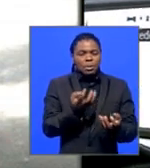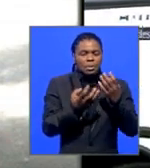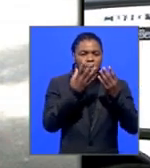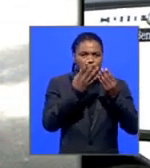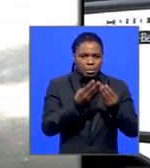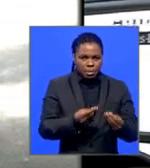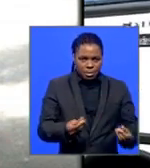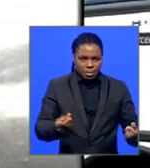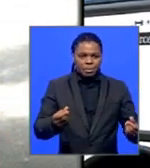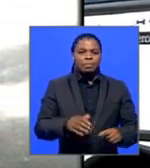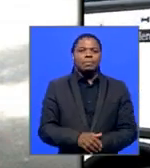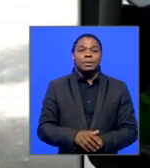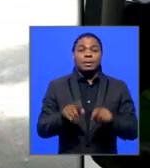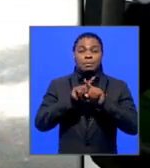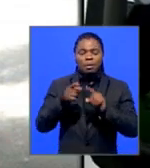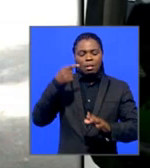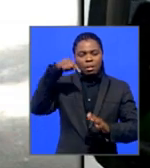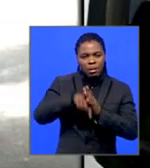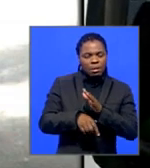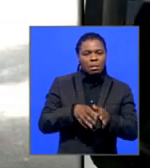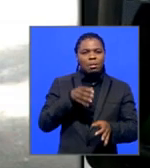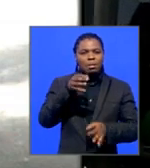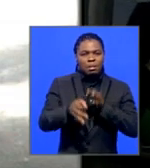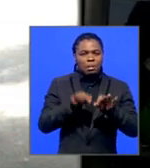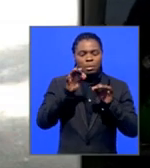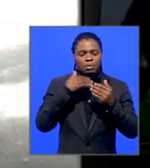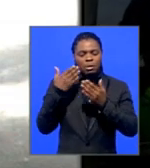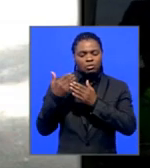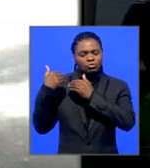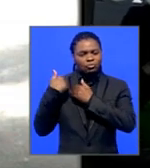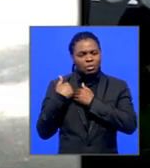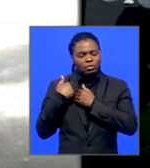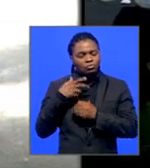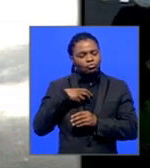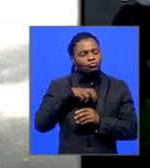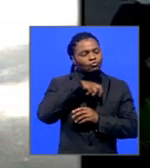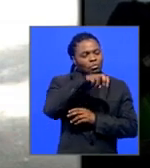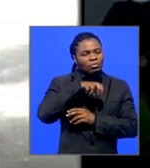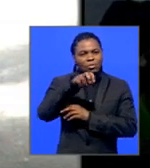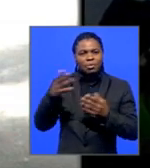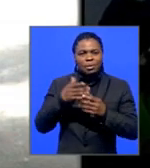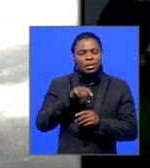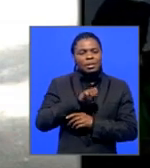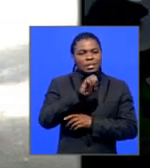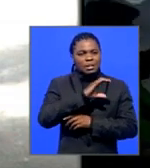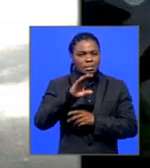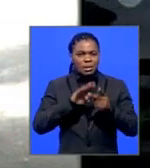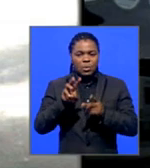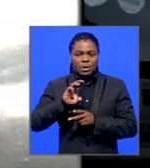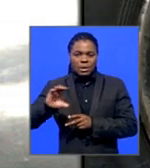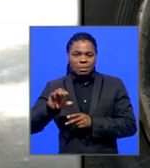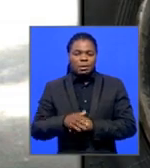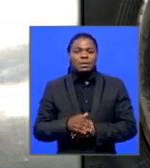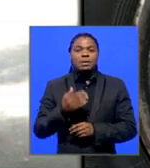work there. But to speak more about the safe travel of people to and from the Western Cape and the Eastern Cape, we have Mr. Justice